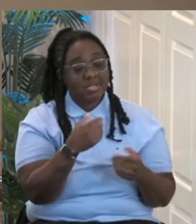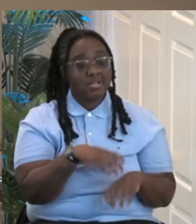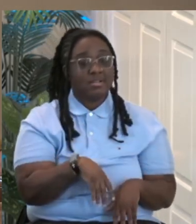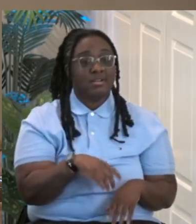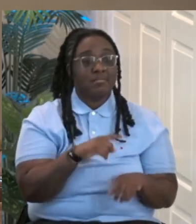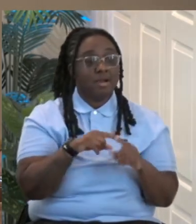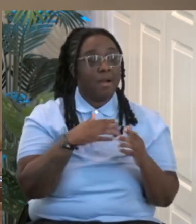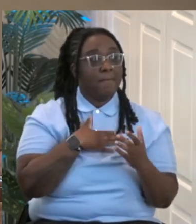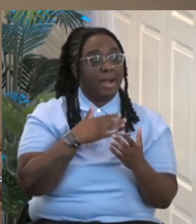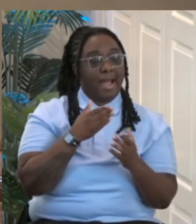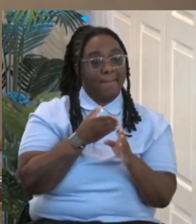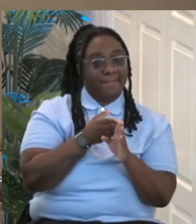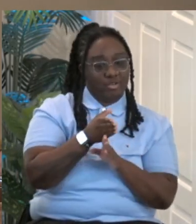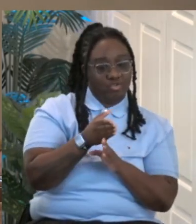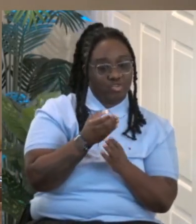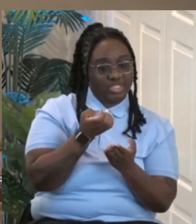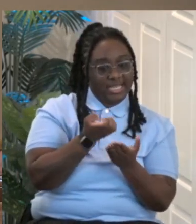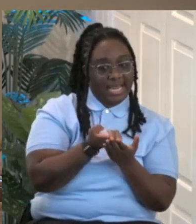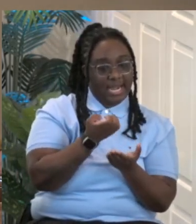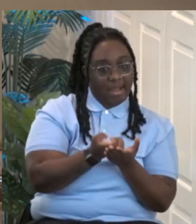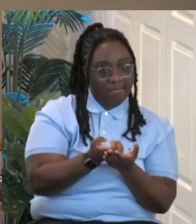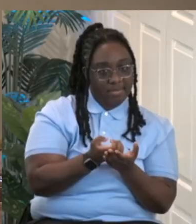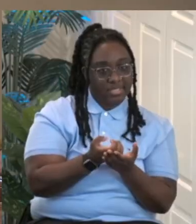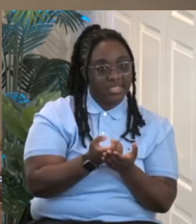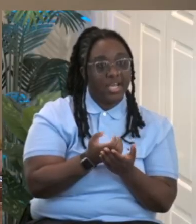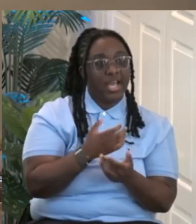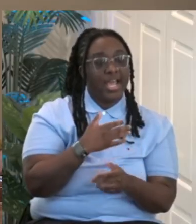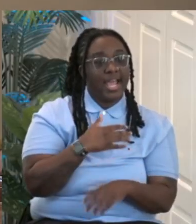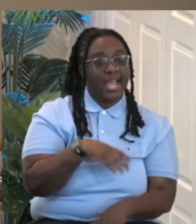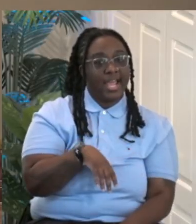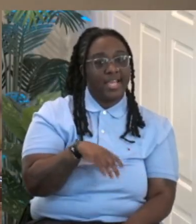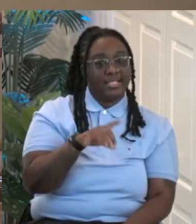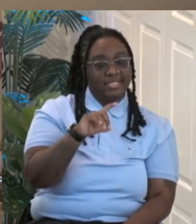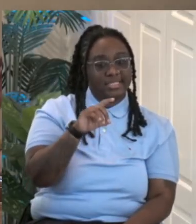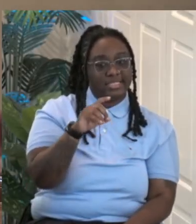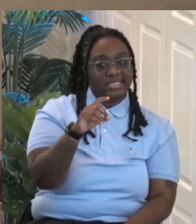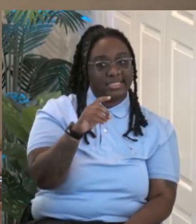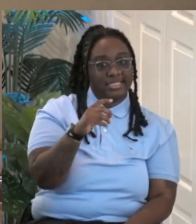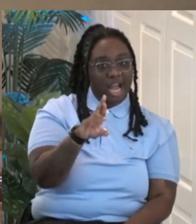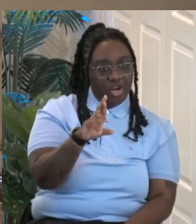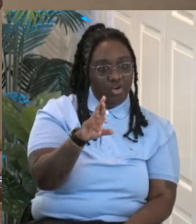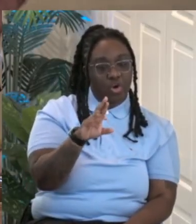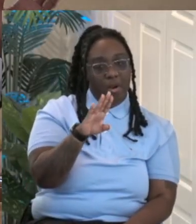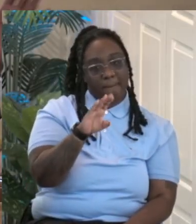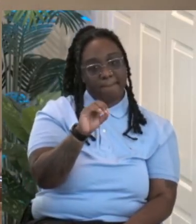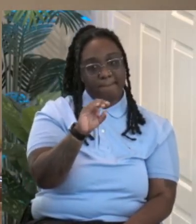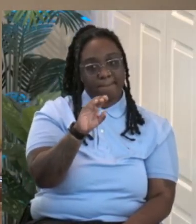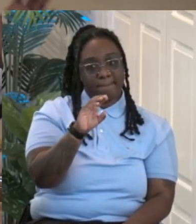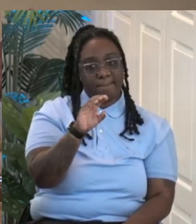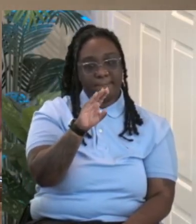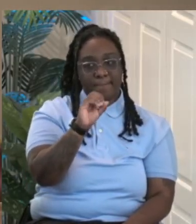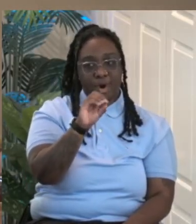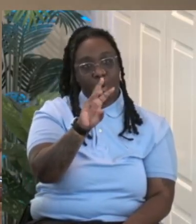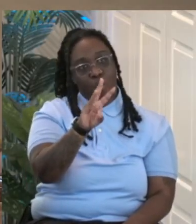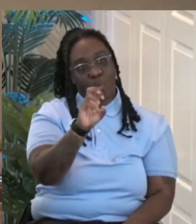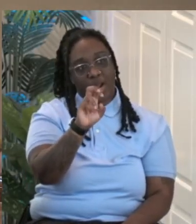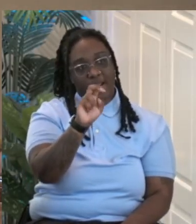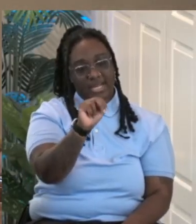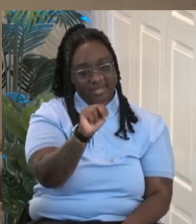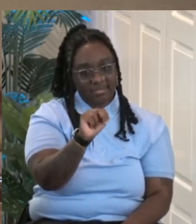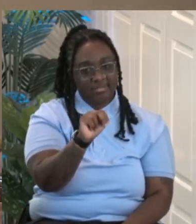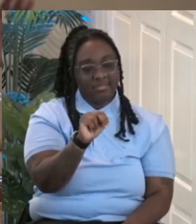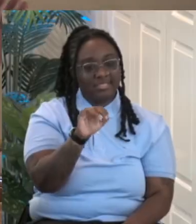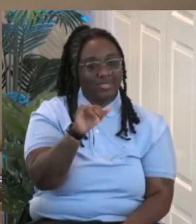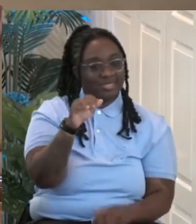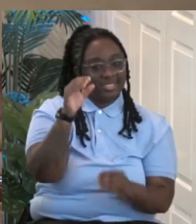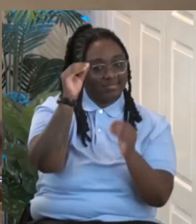Lyle Owen was my favorite economics professor. And I saw him on the U. That was that big area, if you remember the